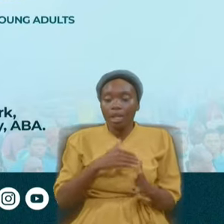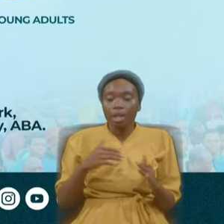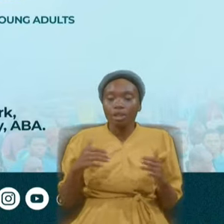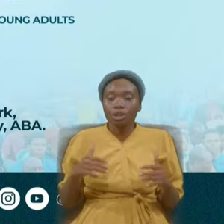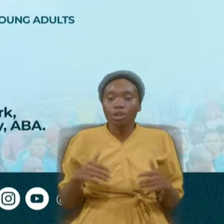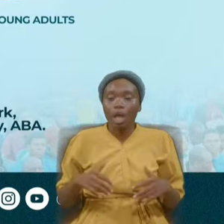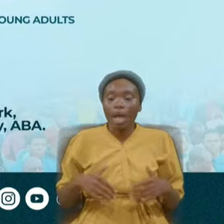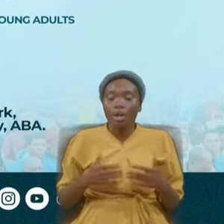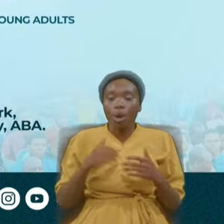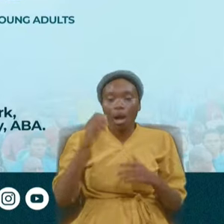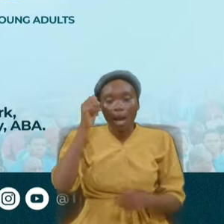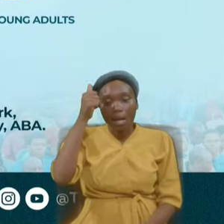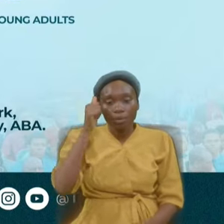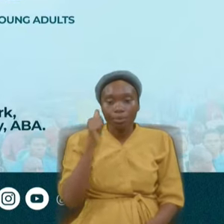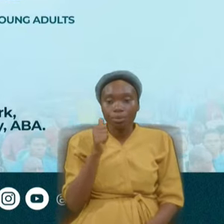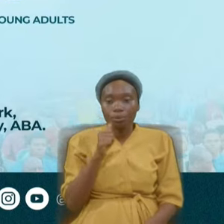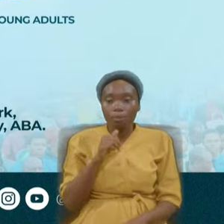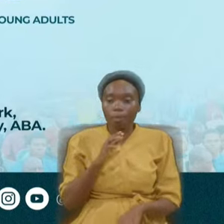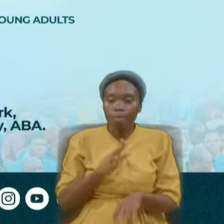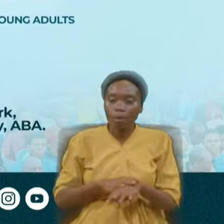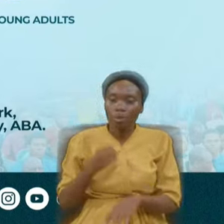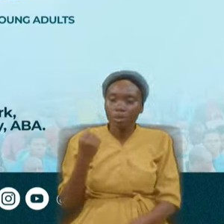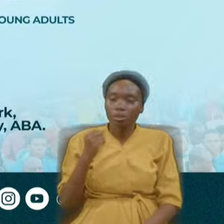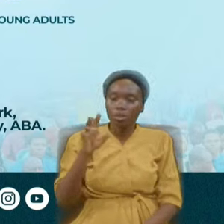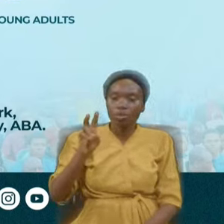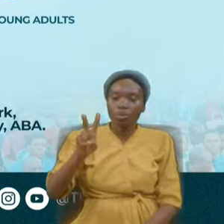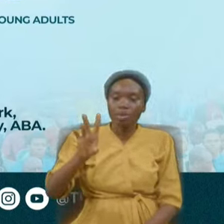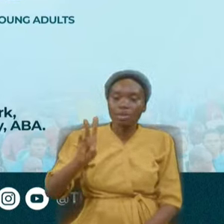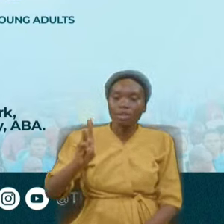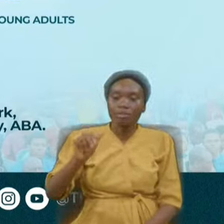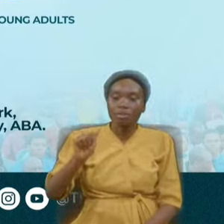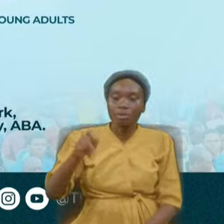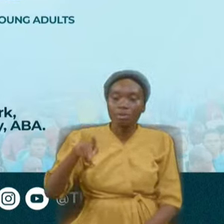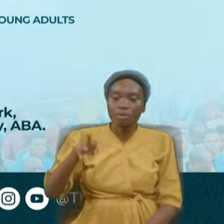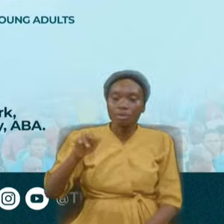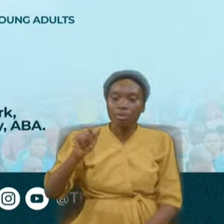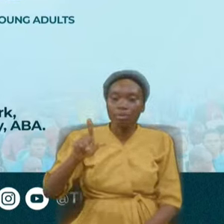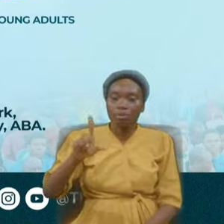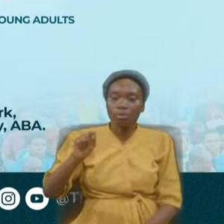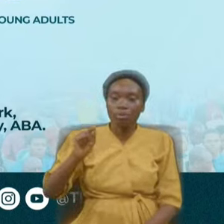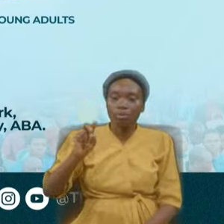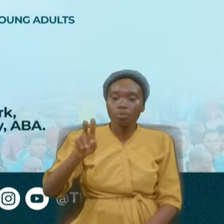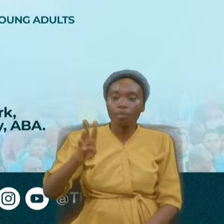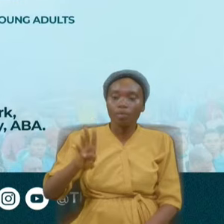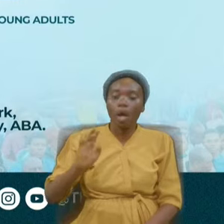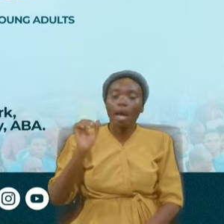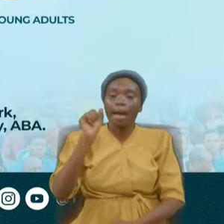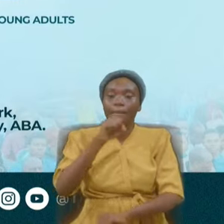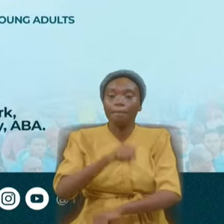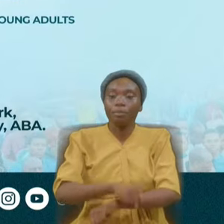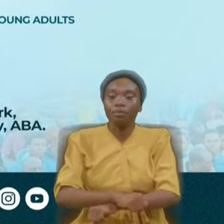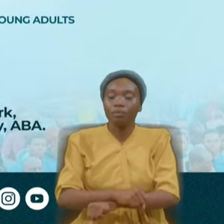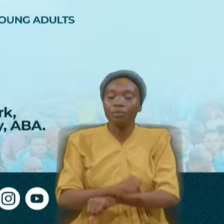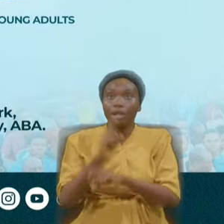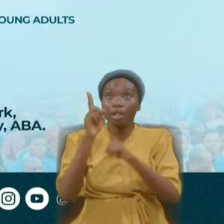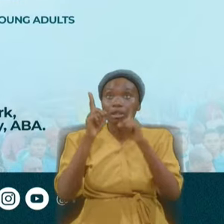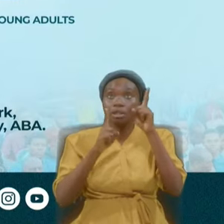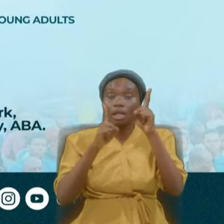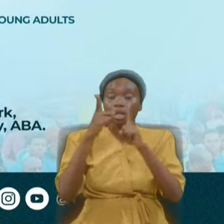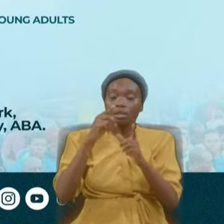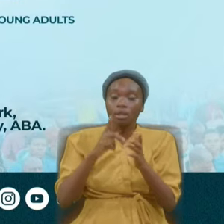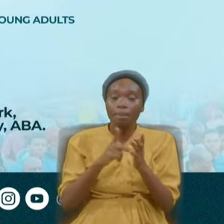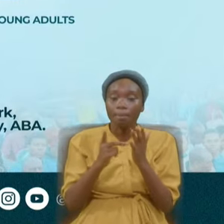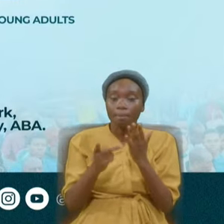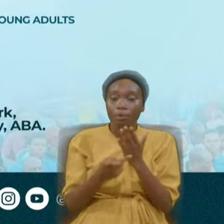29th of April, 2024. And the theme of the Impact Academy is Prevailing Stars. The program will start at 8